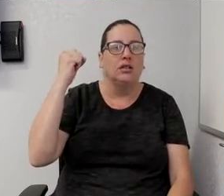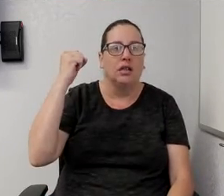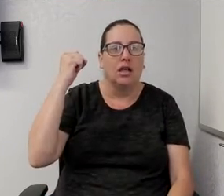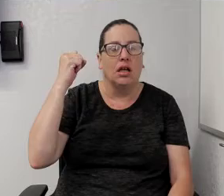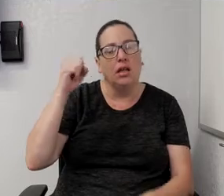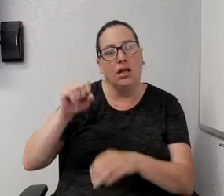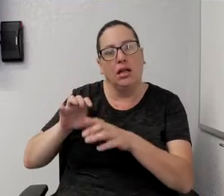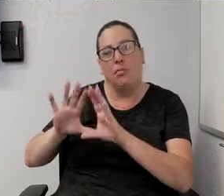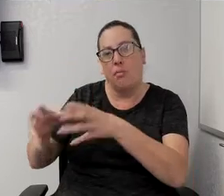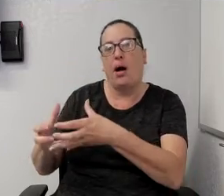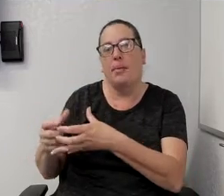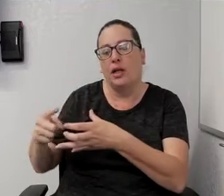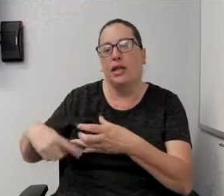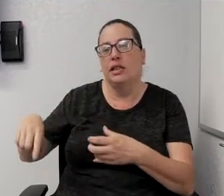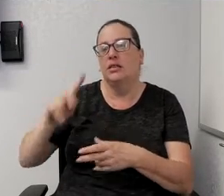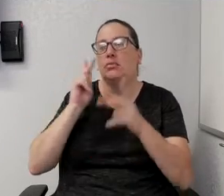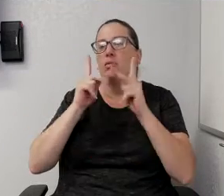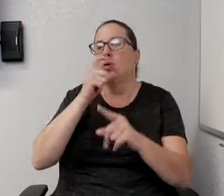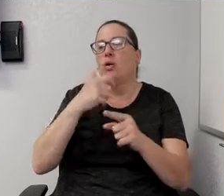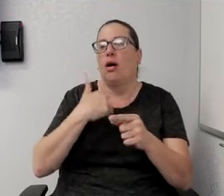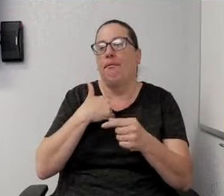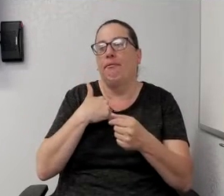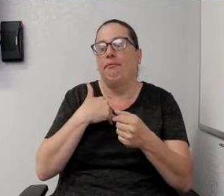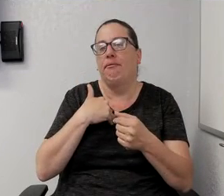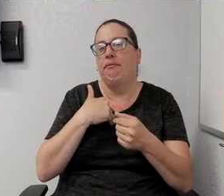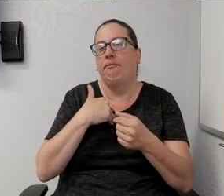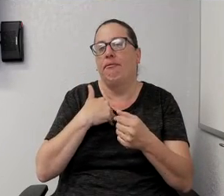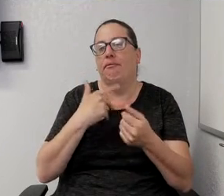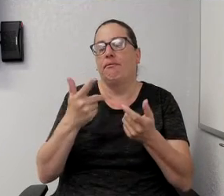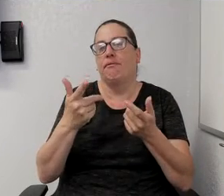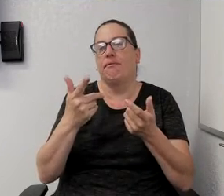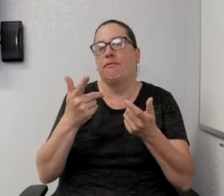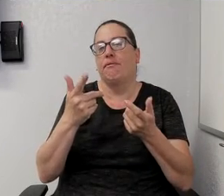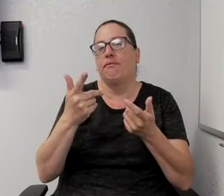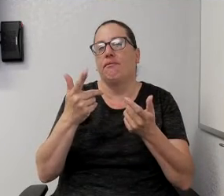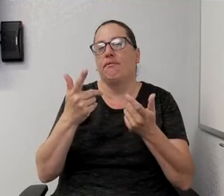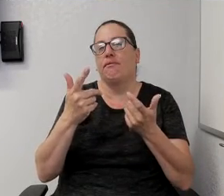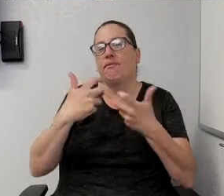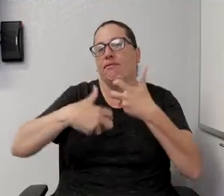compromised systems, and but Yeah. yeah.